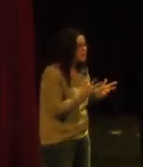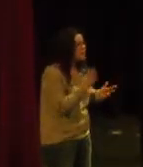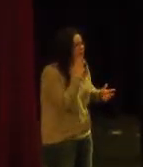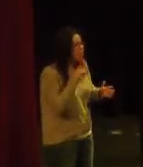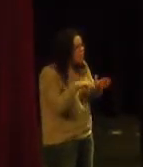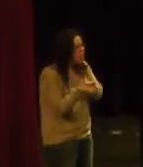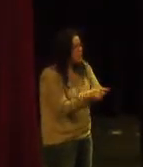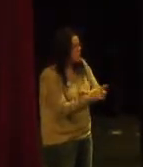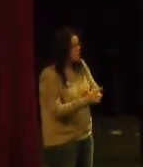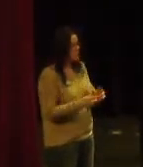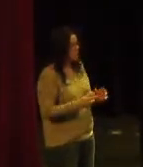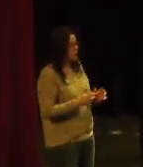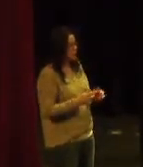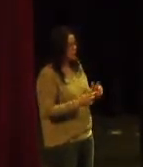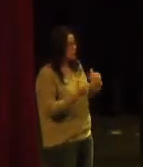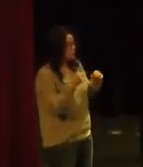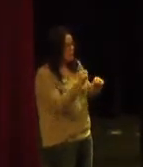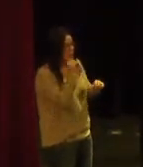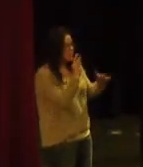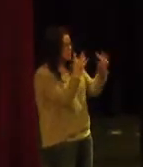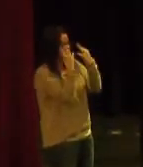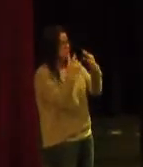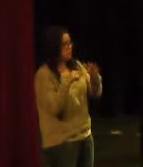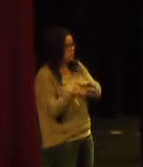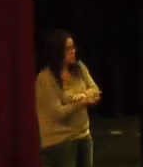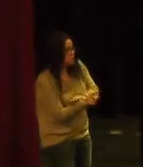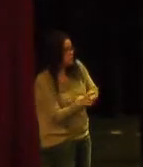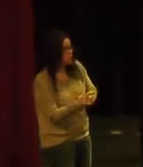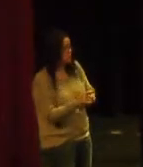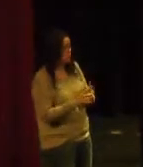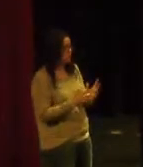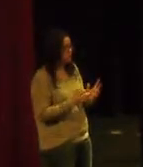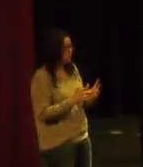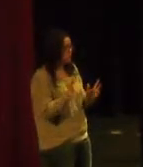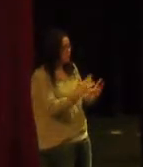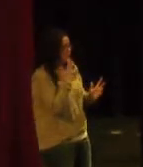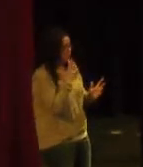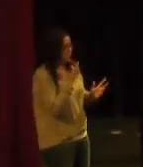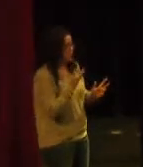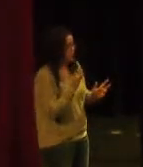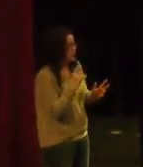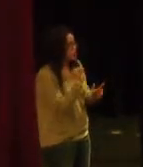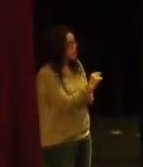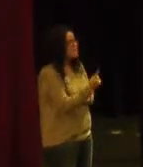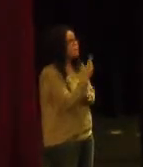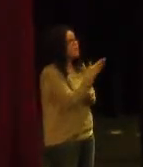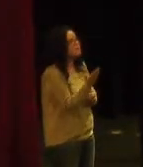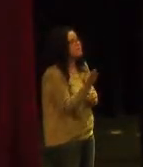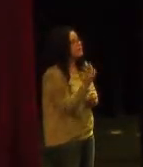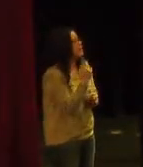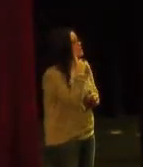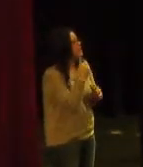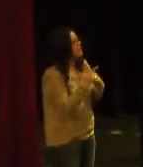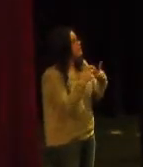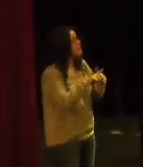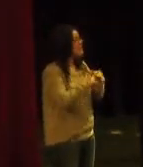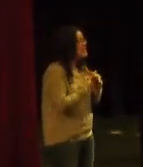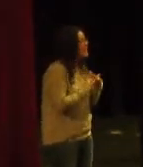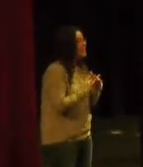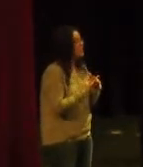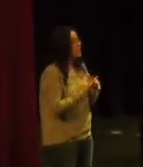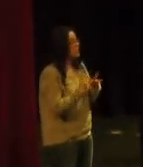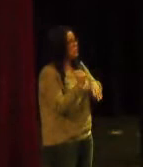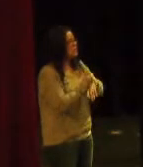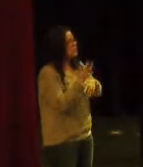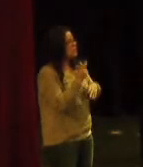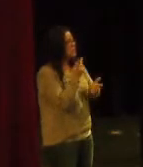we can get in there without having to go through all that process. So that's one of the things that I think from the get-go, we're setting things up for